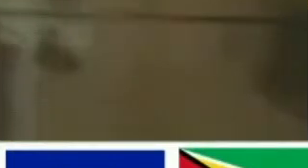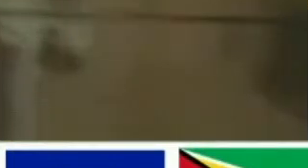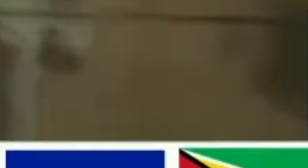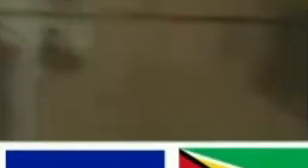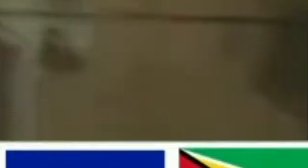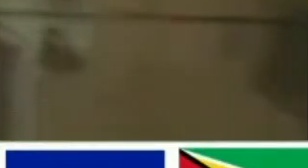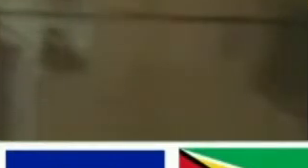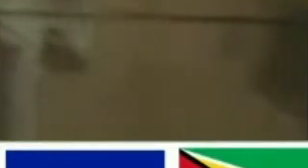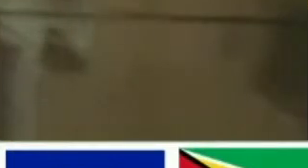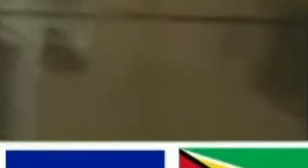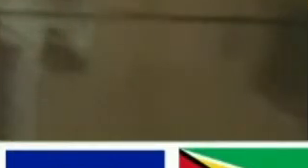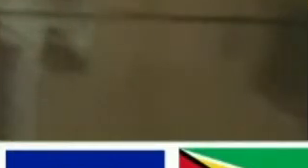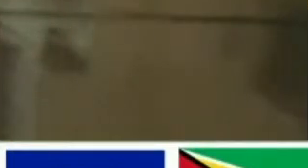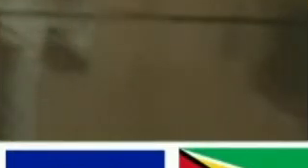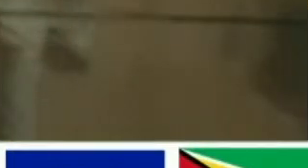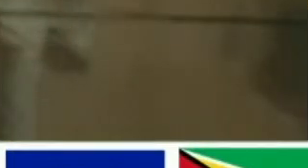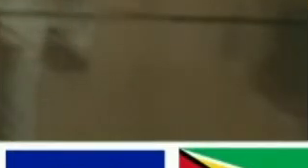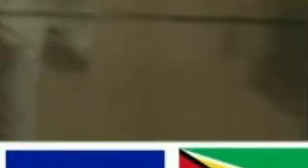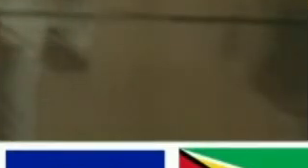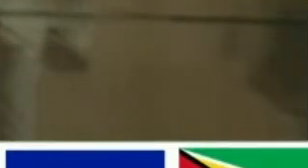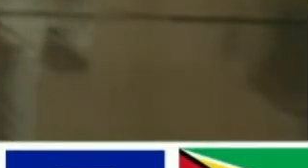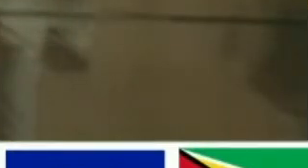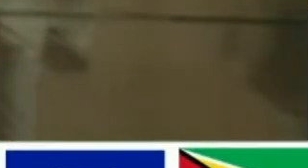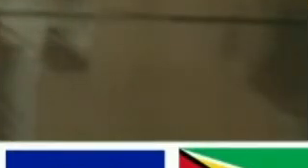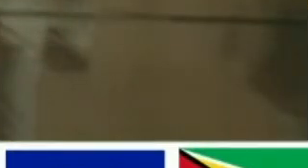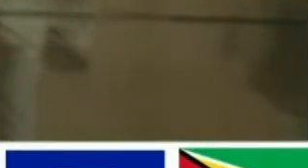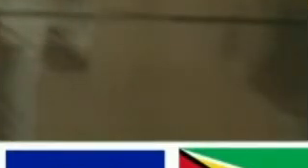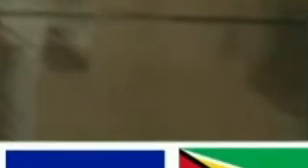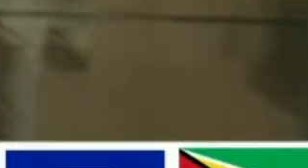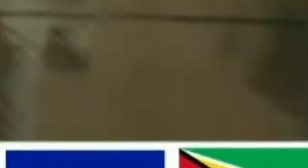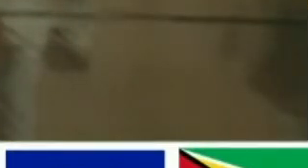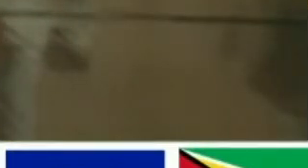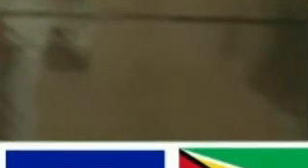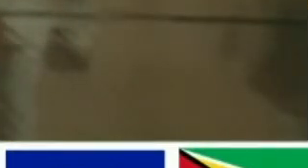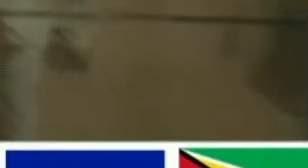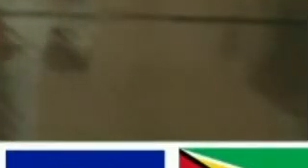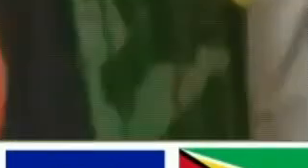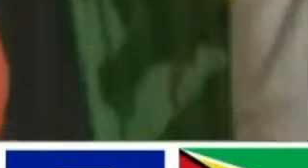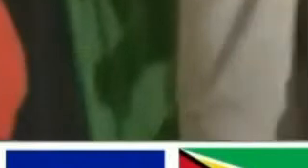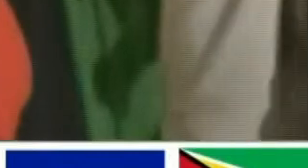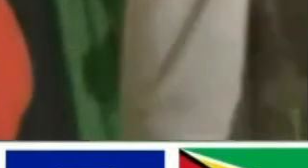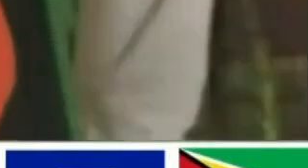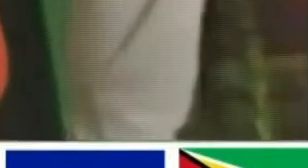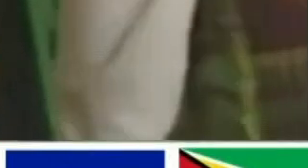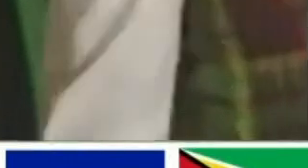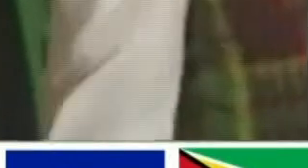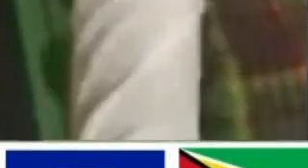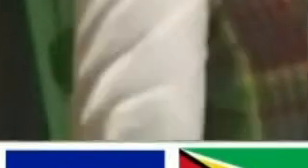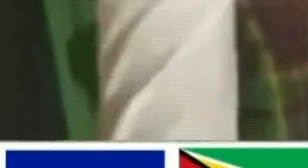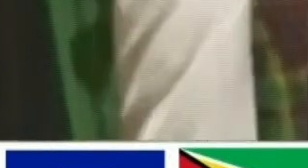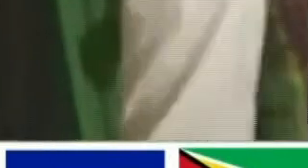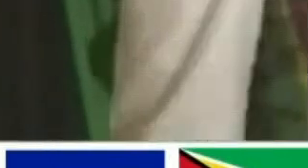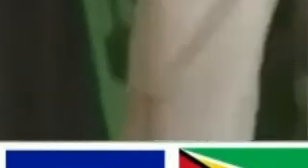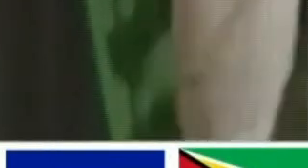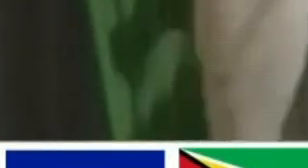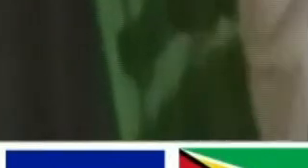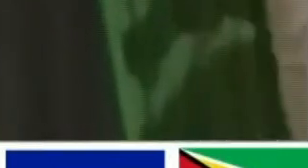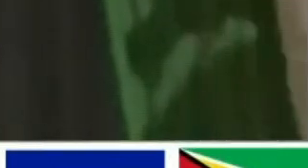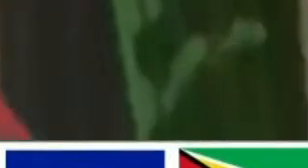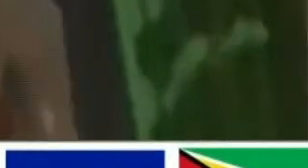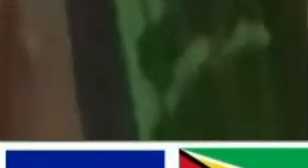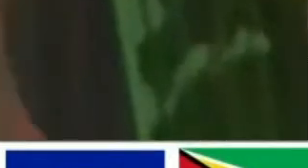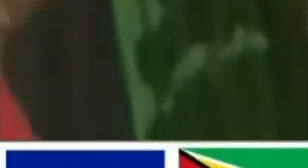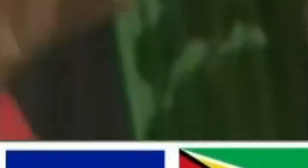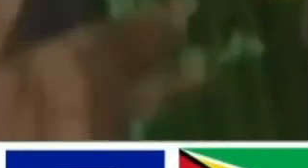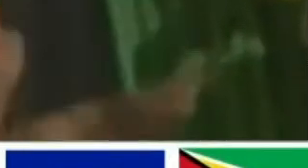a banker to even those who don't have them friends. But I just thank God and praise my Savior,